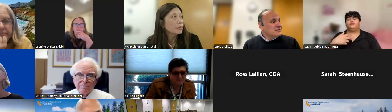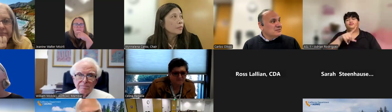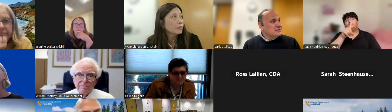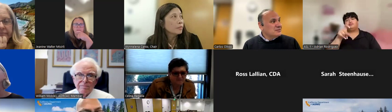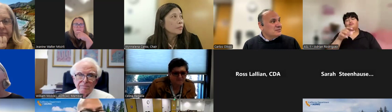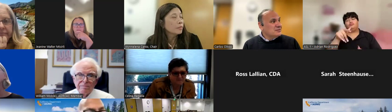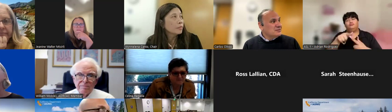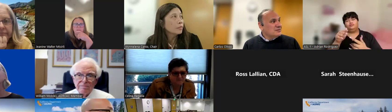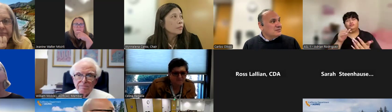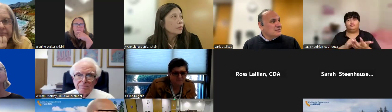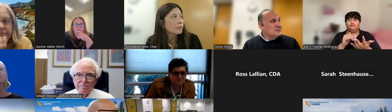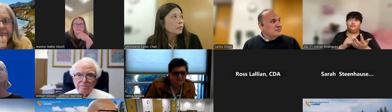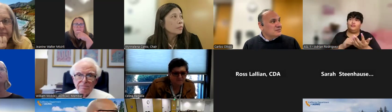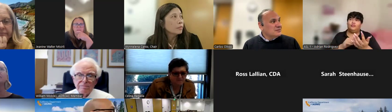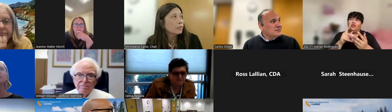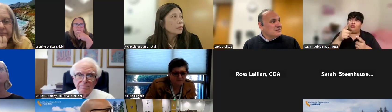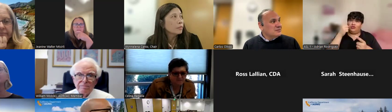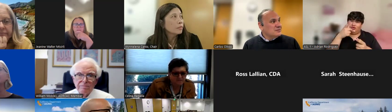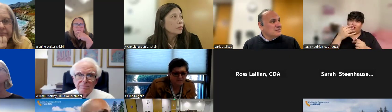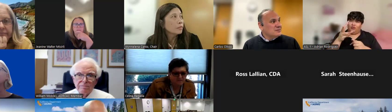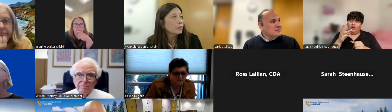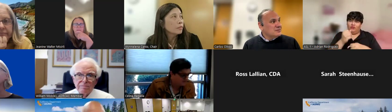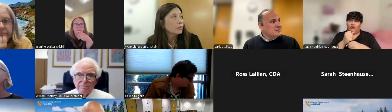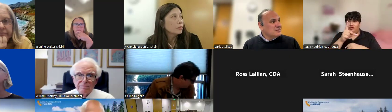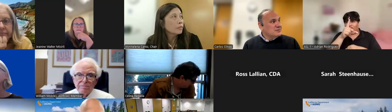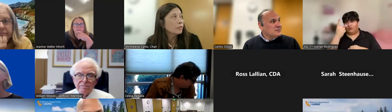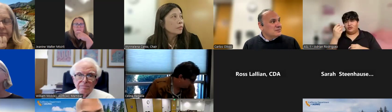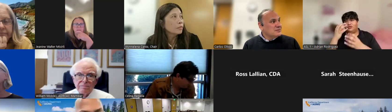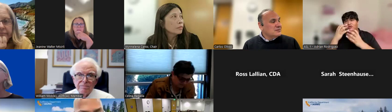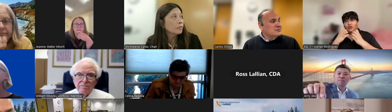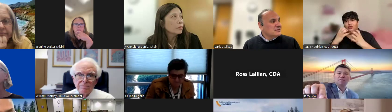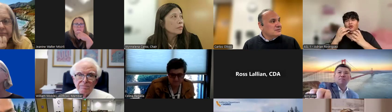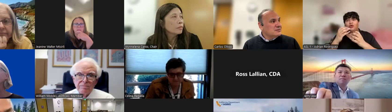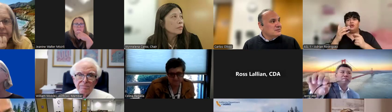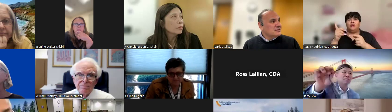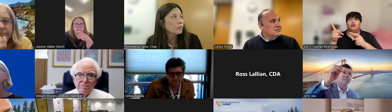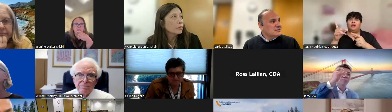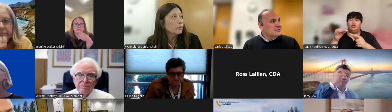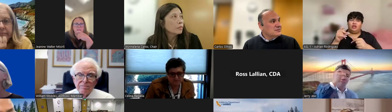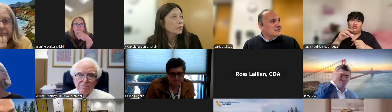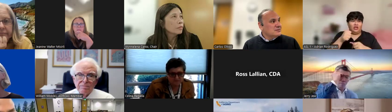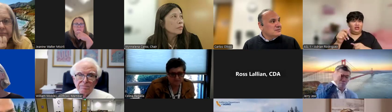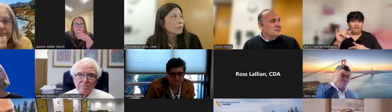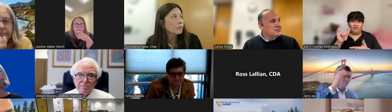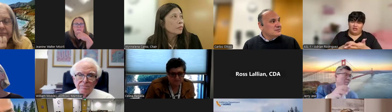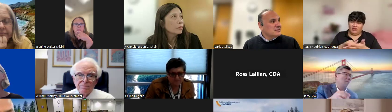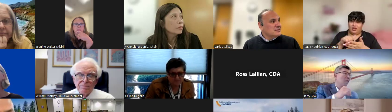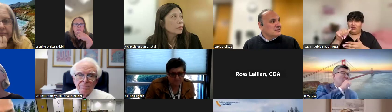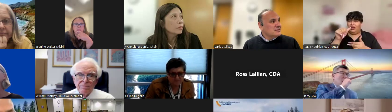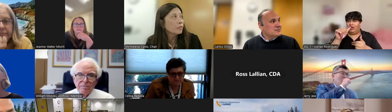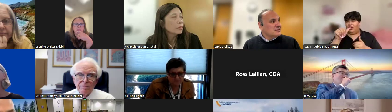Mobley. Do you think that with the work of Dementia Care Aware, they did any of that analysis?